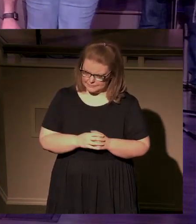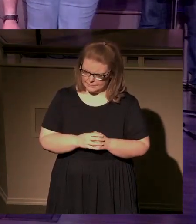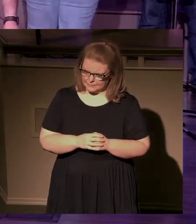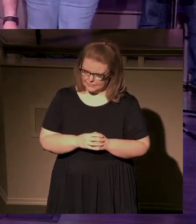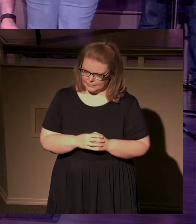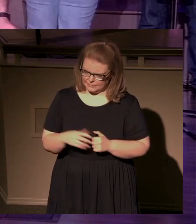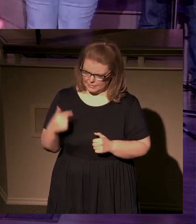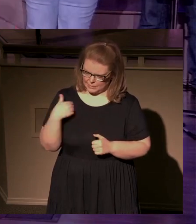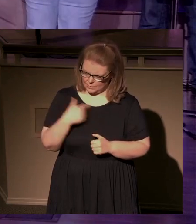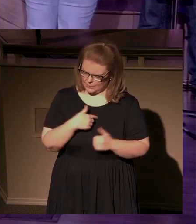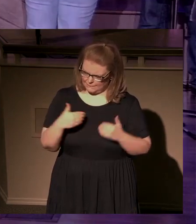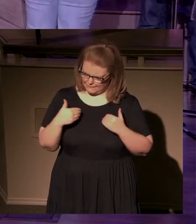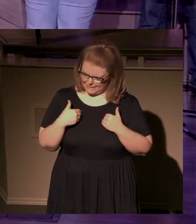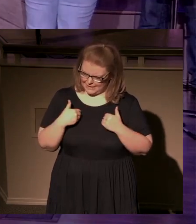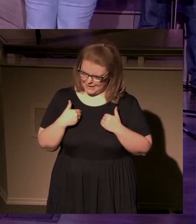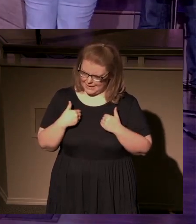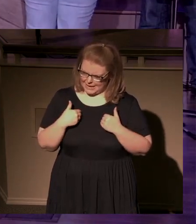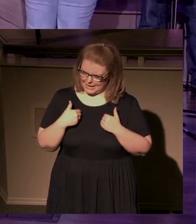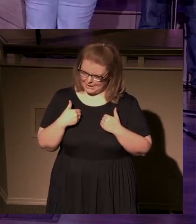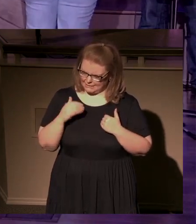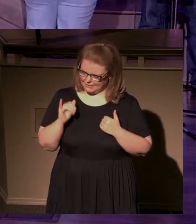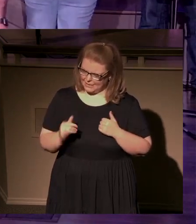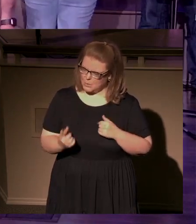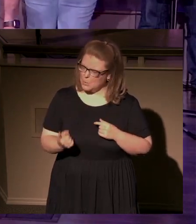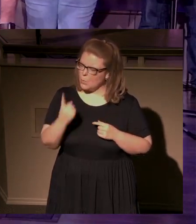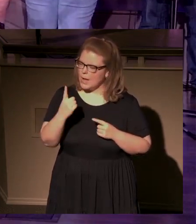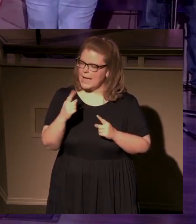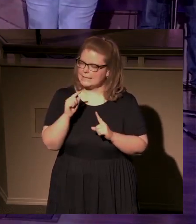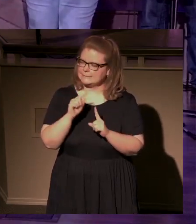where we have that one thing before us.